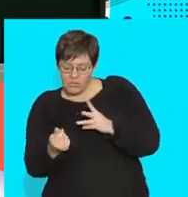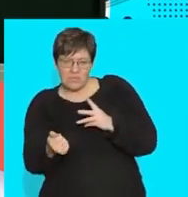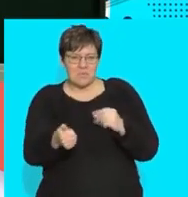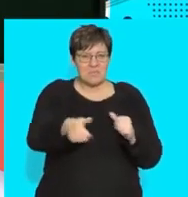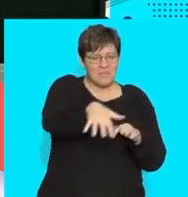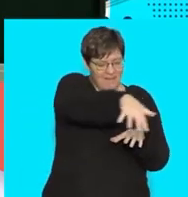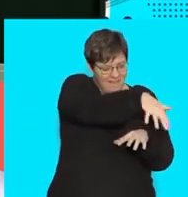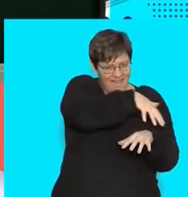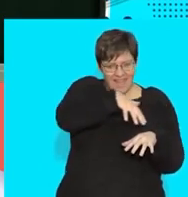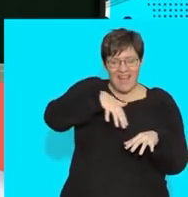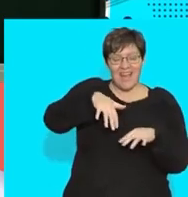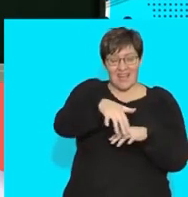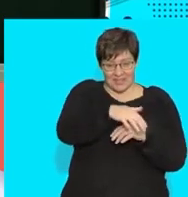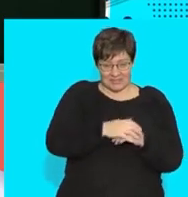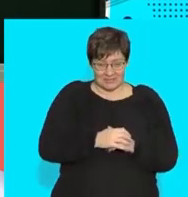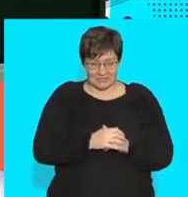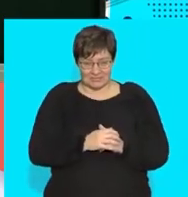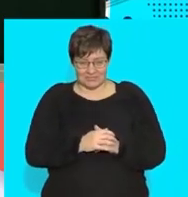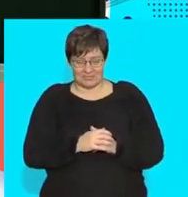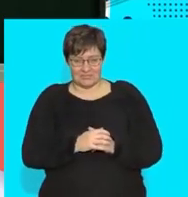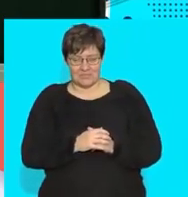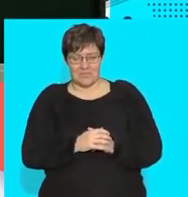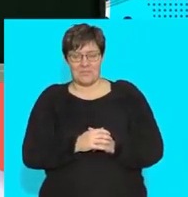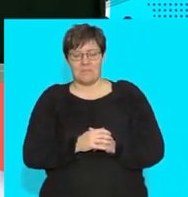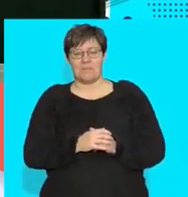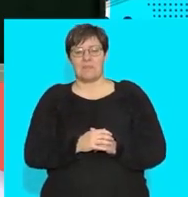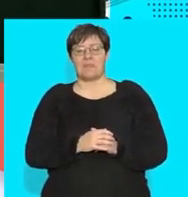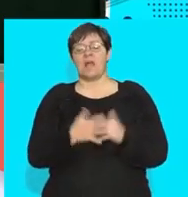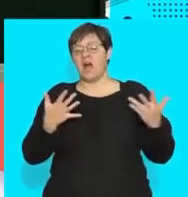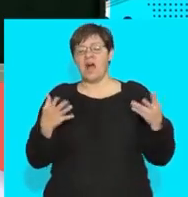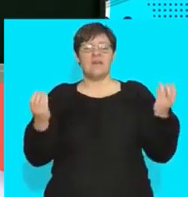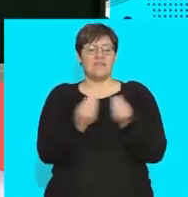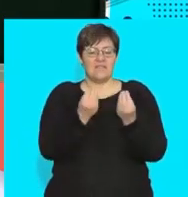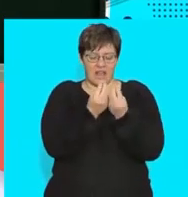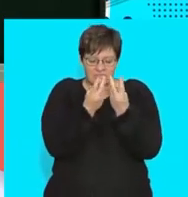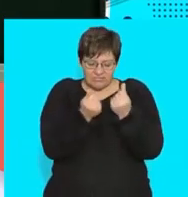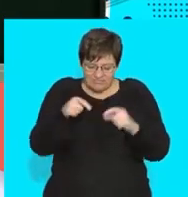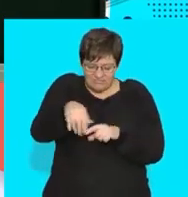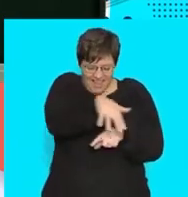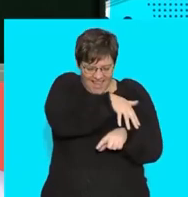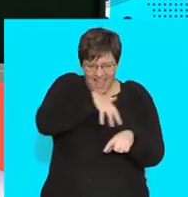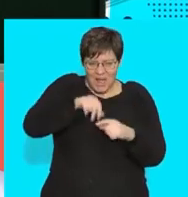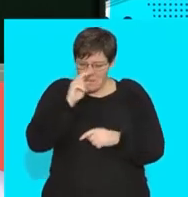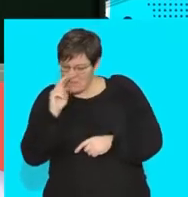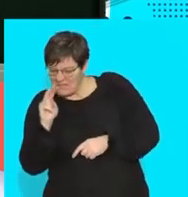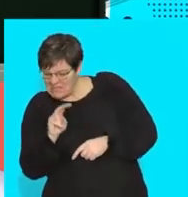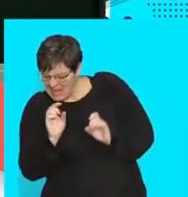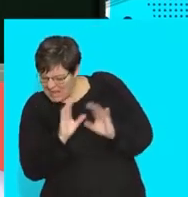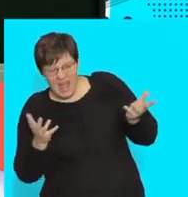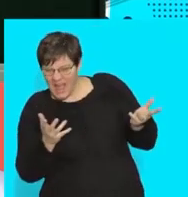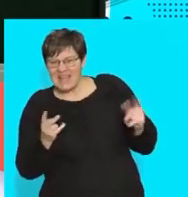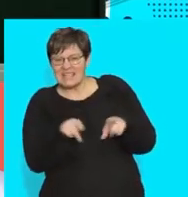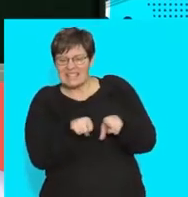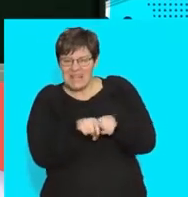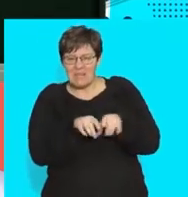dissolved in there. And I said to you, you must think of the concept of jelly, okay? Things dissolved in there, you can't really see them.